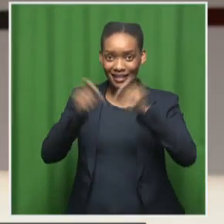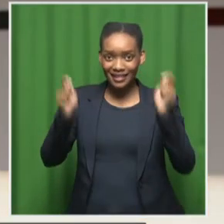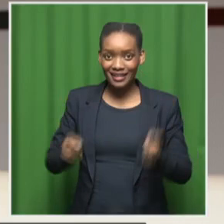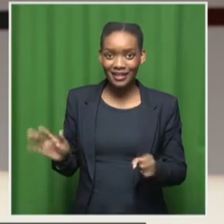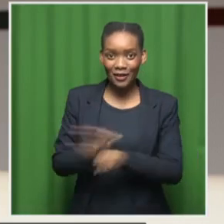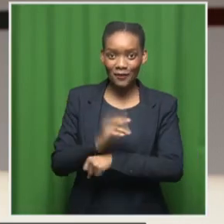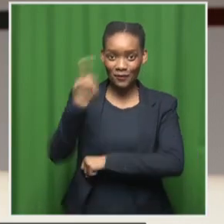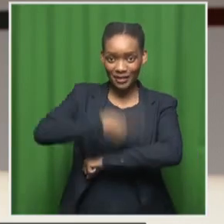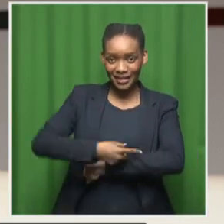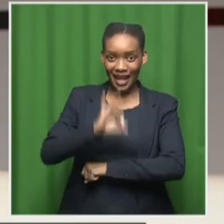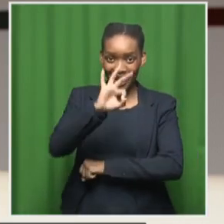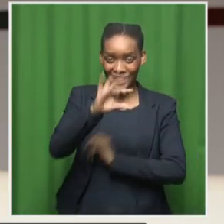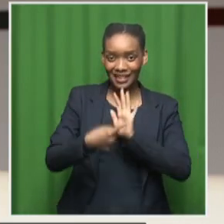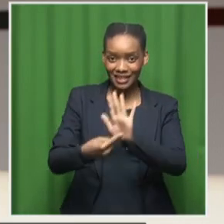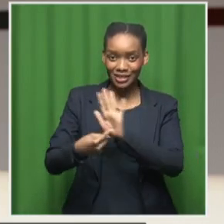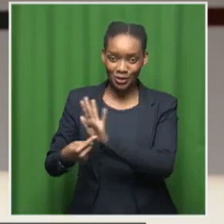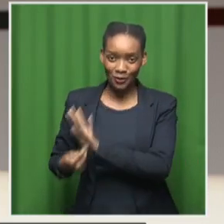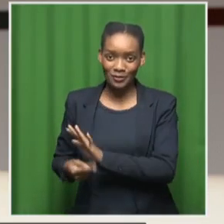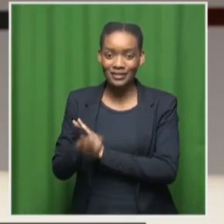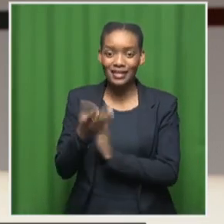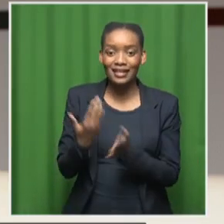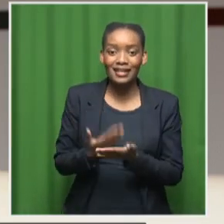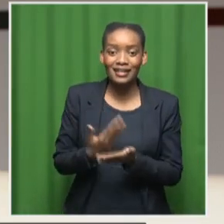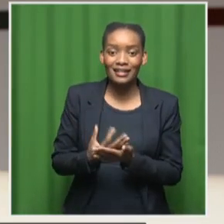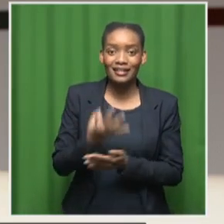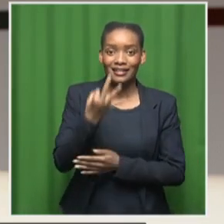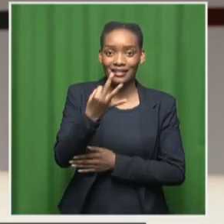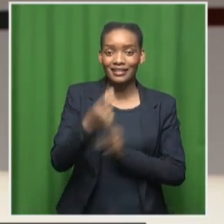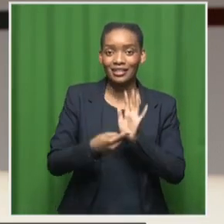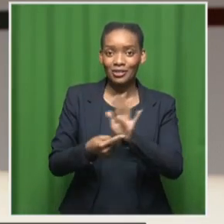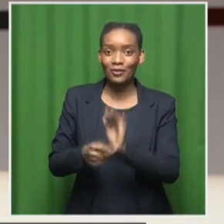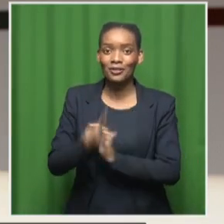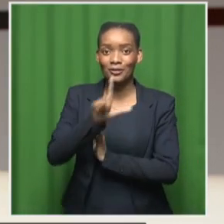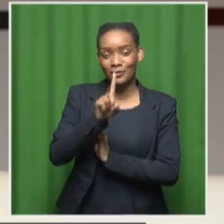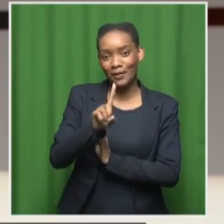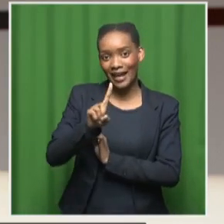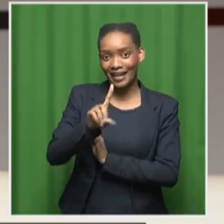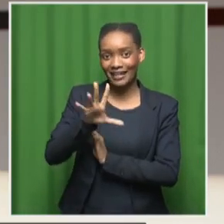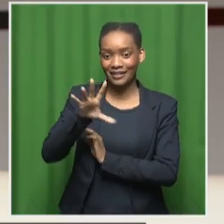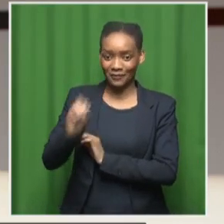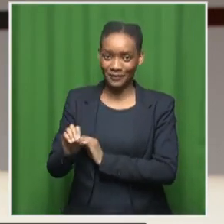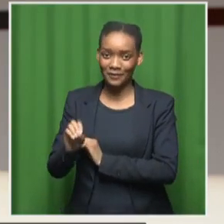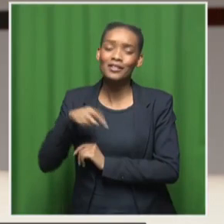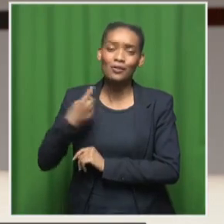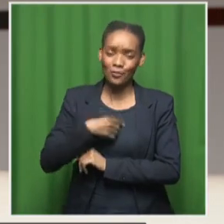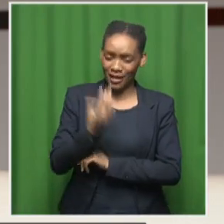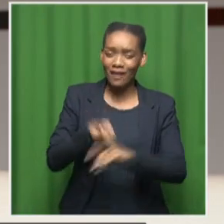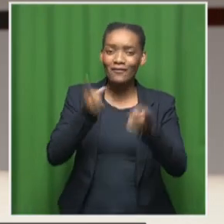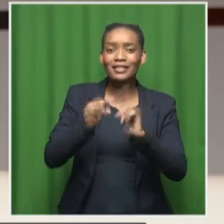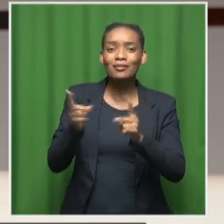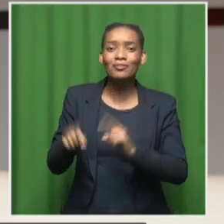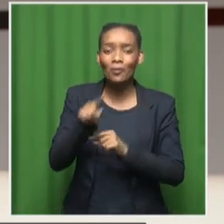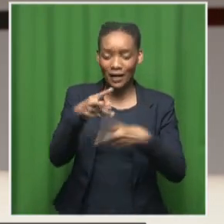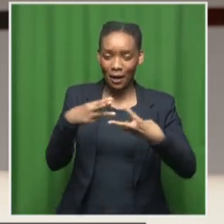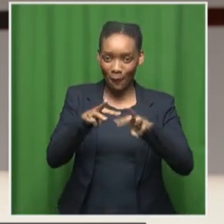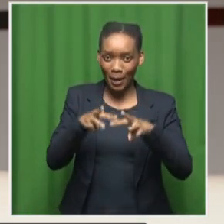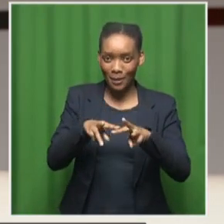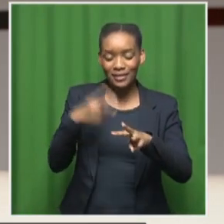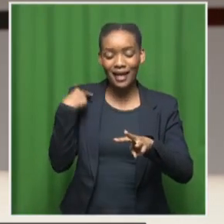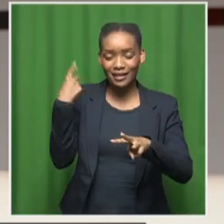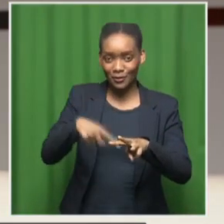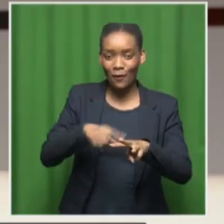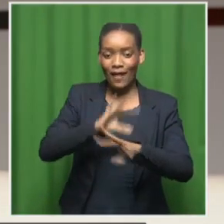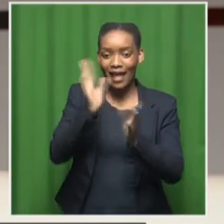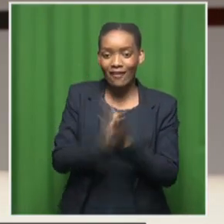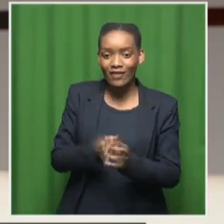see 3 shows, then you'll be able to see 3 shows for 150 Rand. So listen, we have specials for you. Just that is so cool. Go to the website and all of it